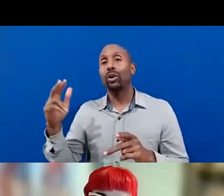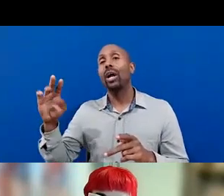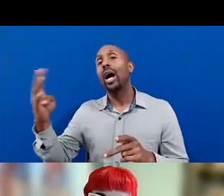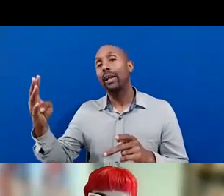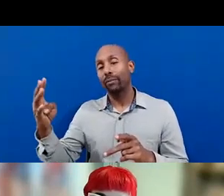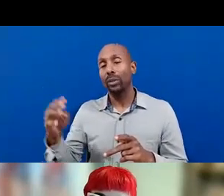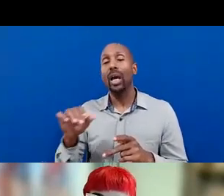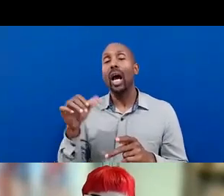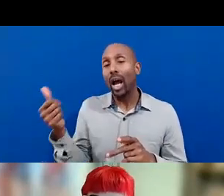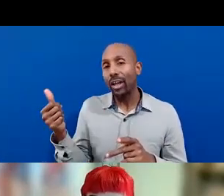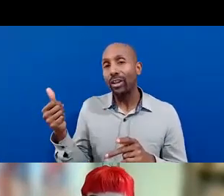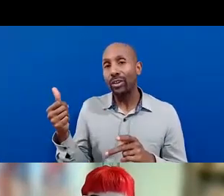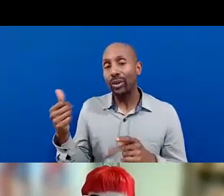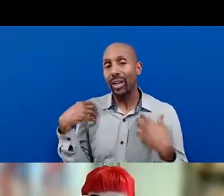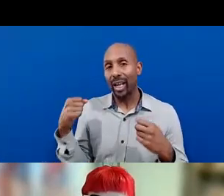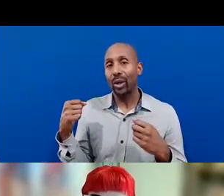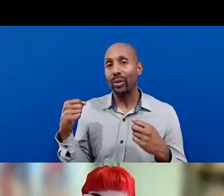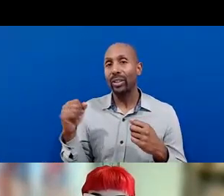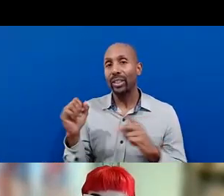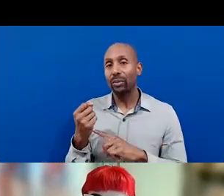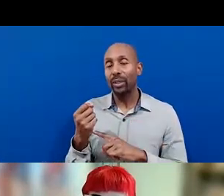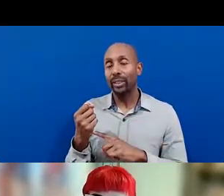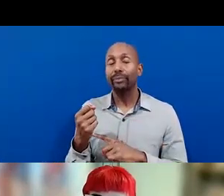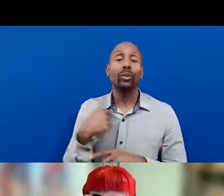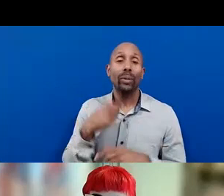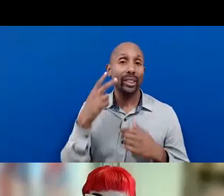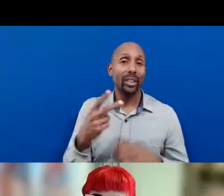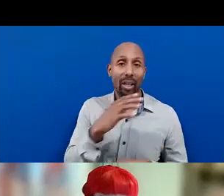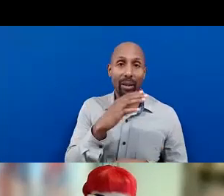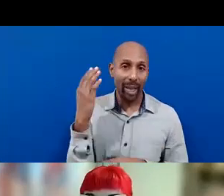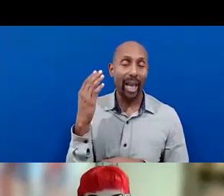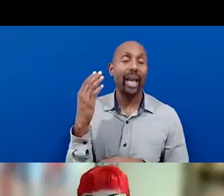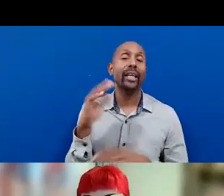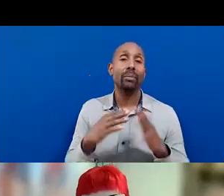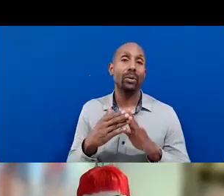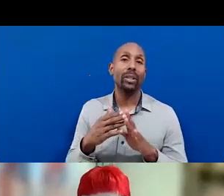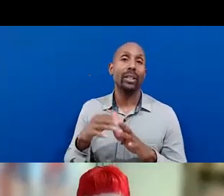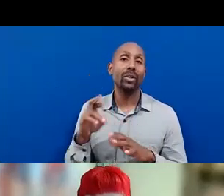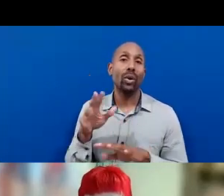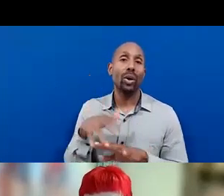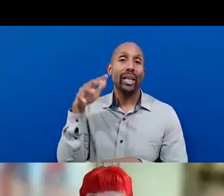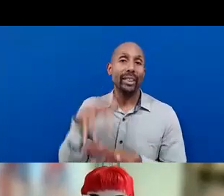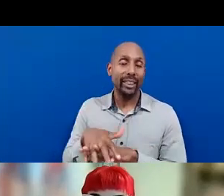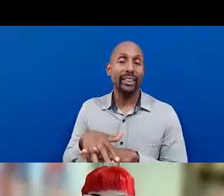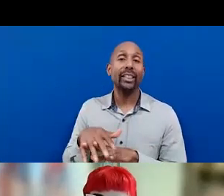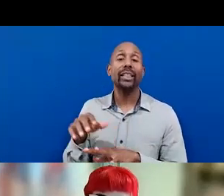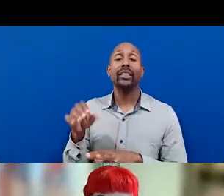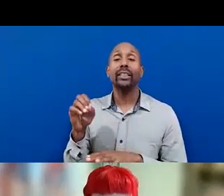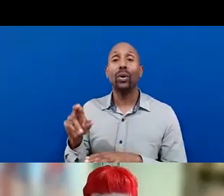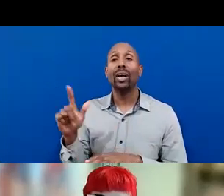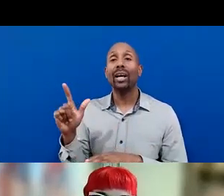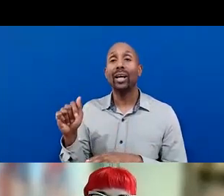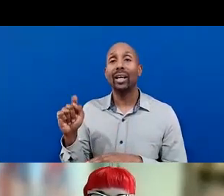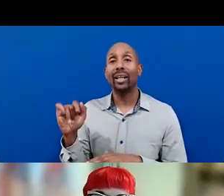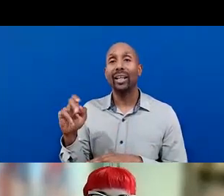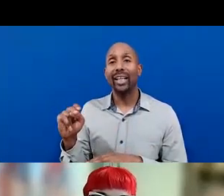Black, Indigenous, and Latinx communities hit really hard with COVID because of racism, and racism causes underlying health